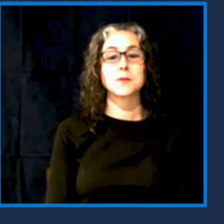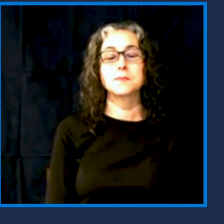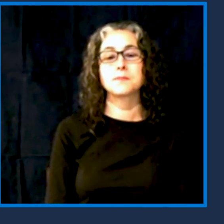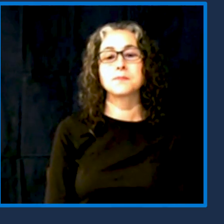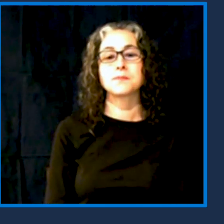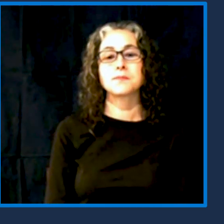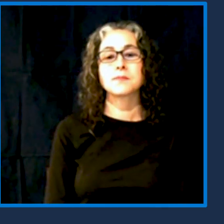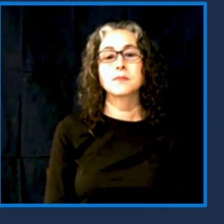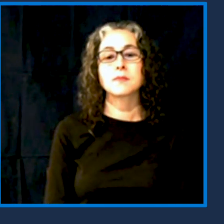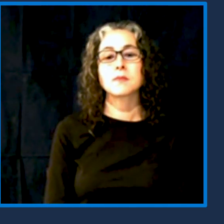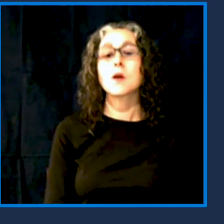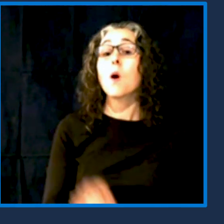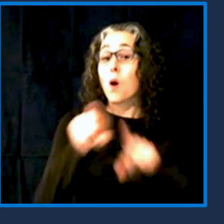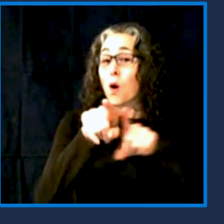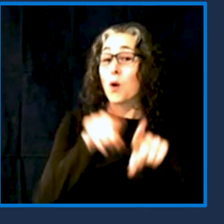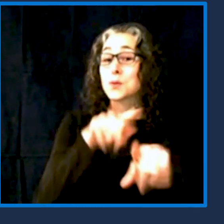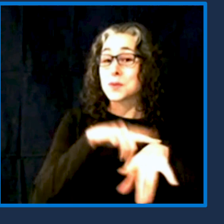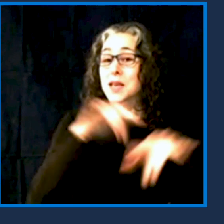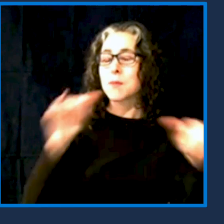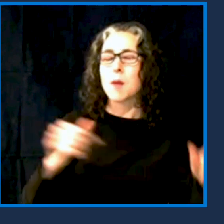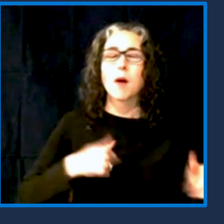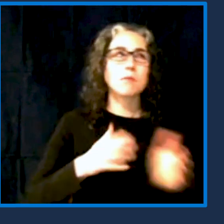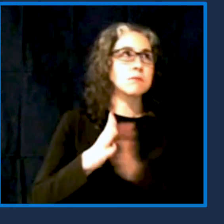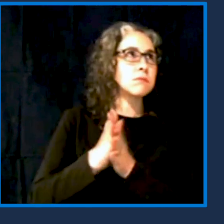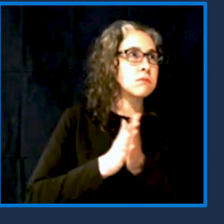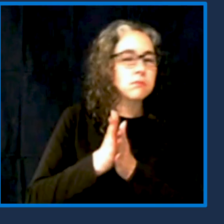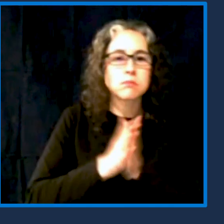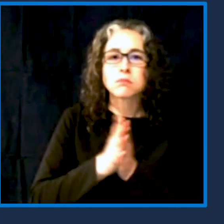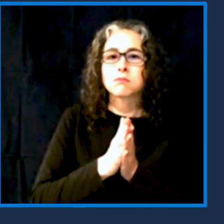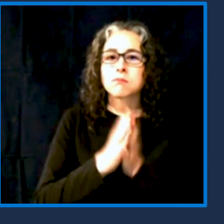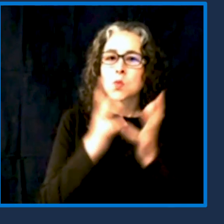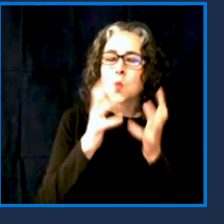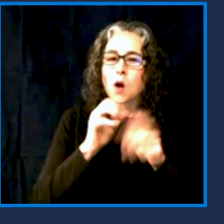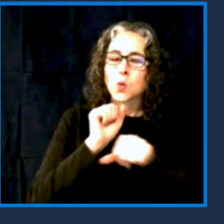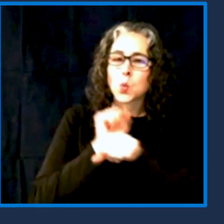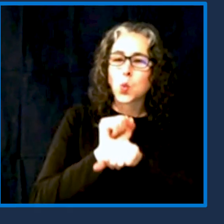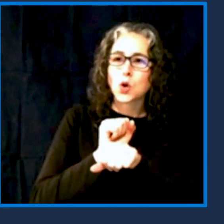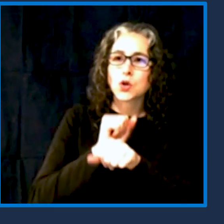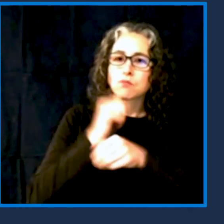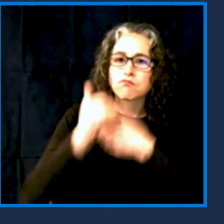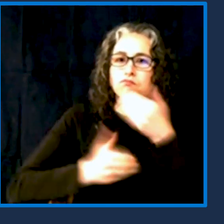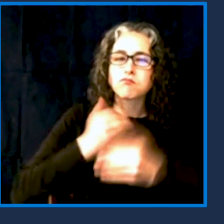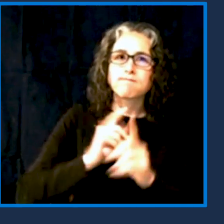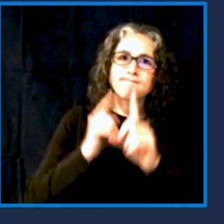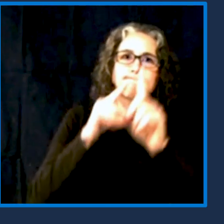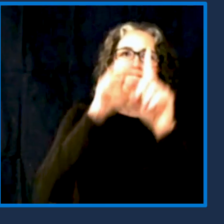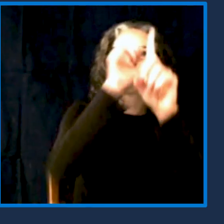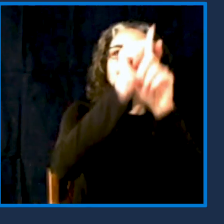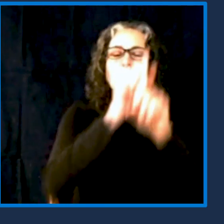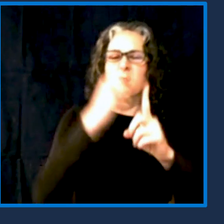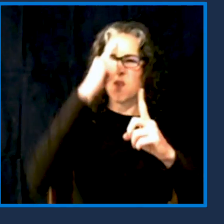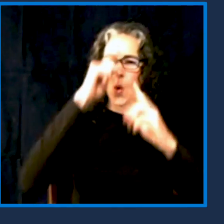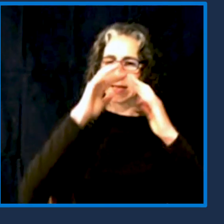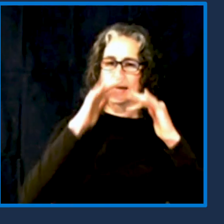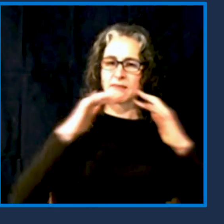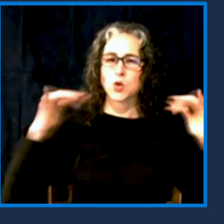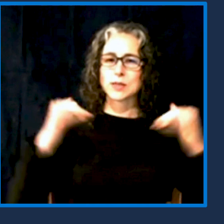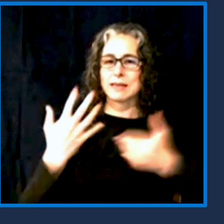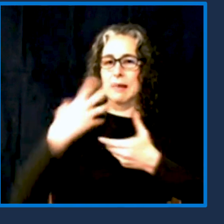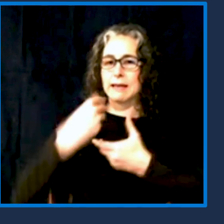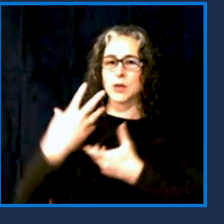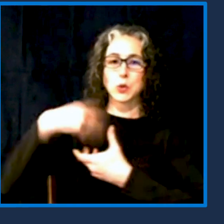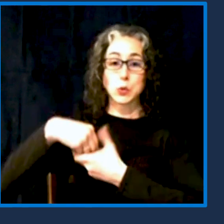Alongside, I'm also passionately driven to work close on pursuing the journey of diversity and